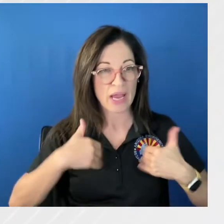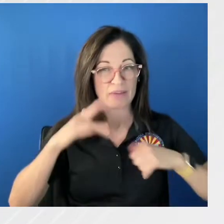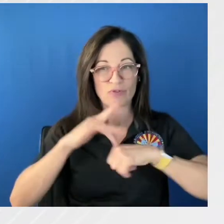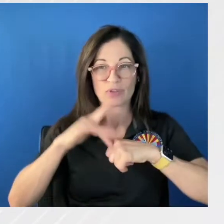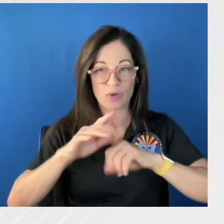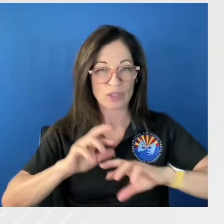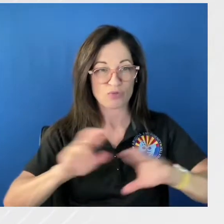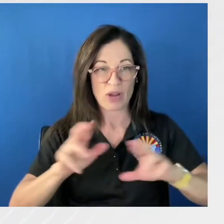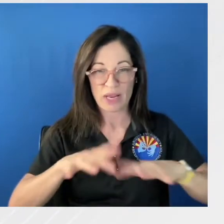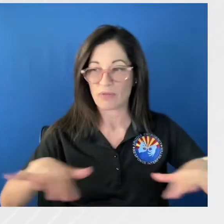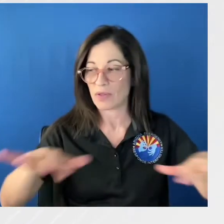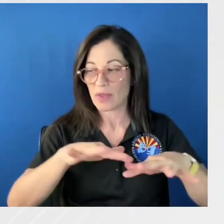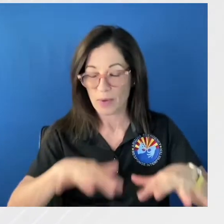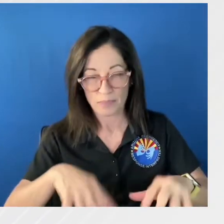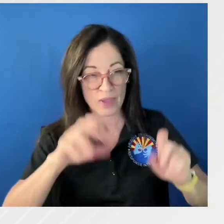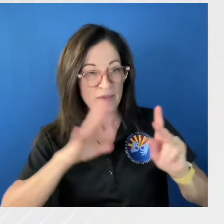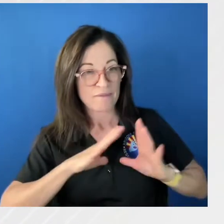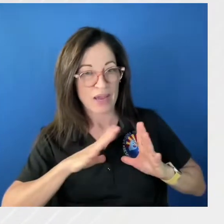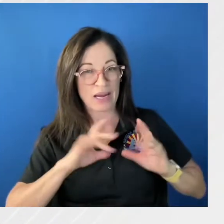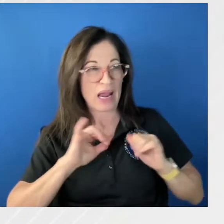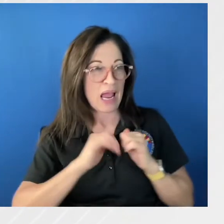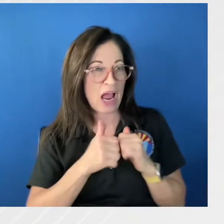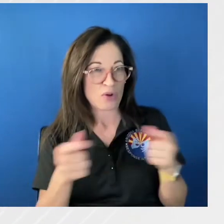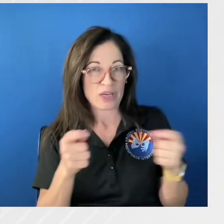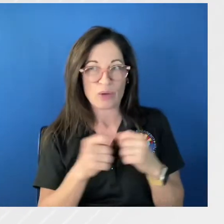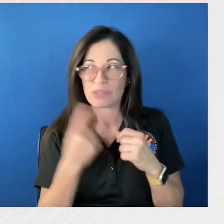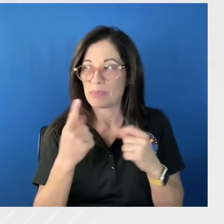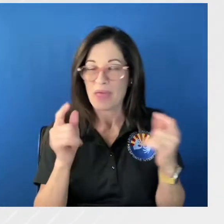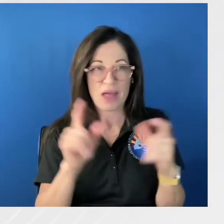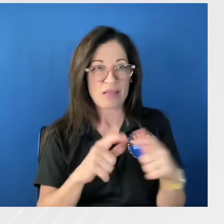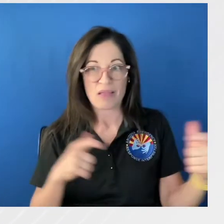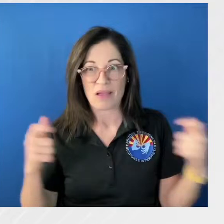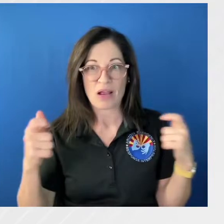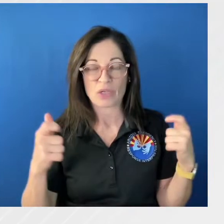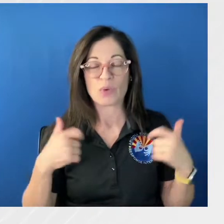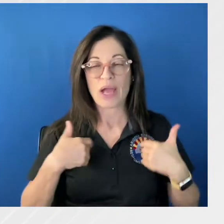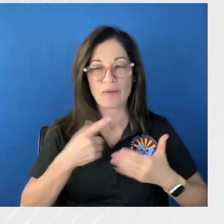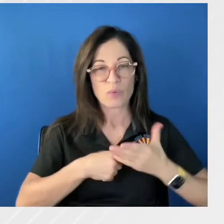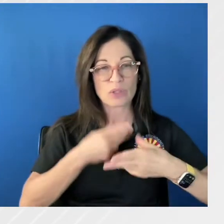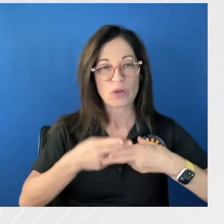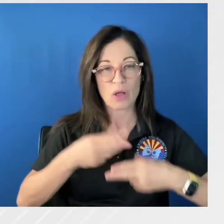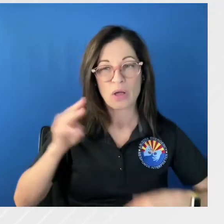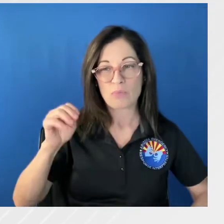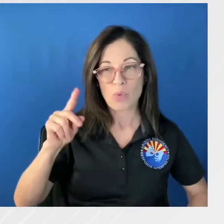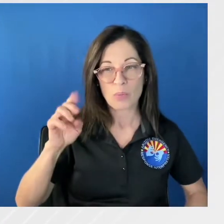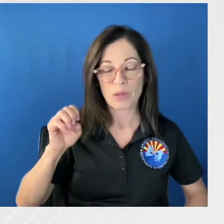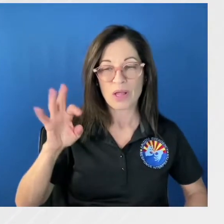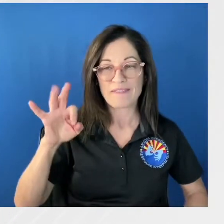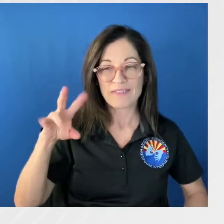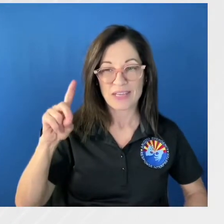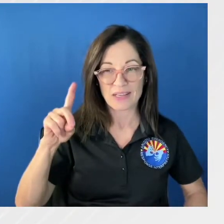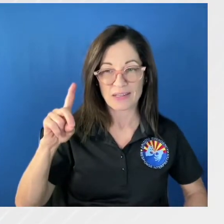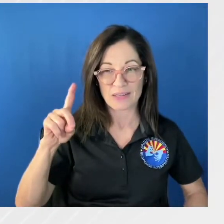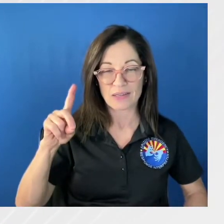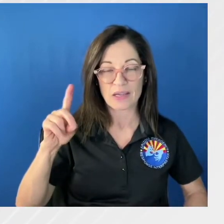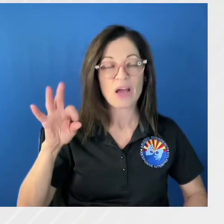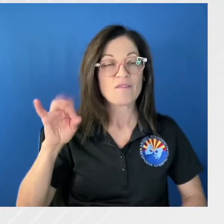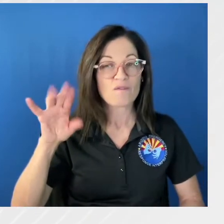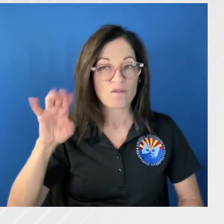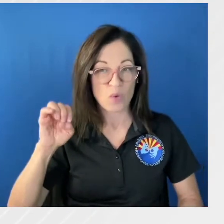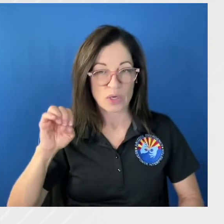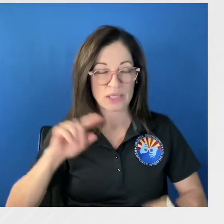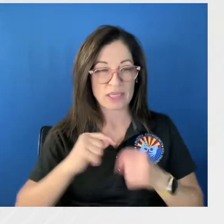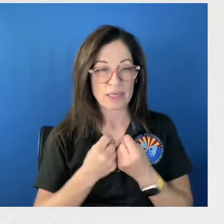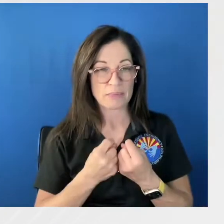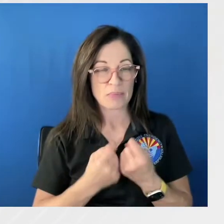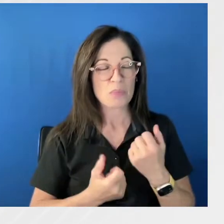you deal with something that's that vast? We have what we call a mobile field force team. Most of the time you tend to think about teams like